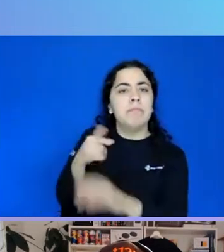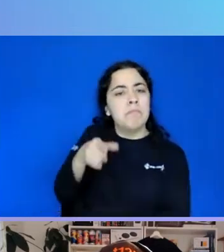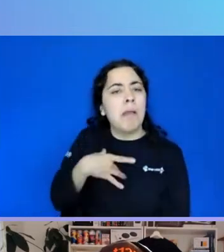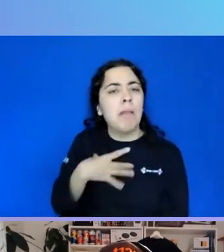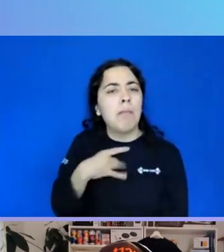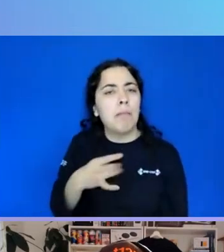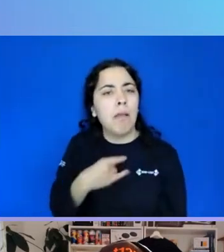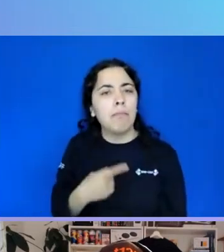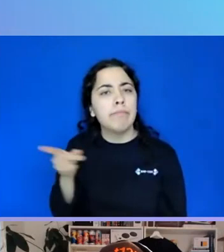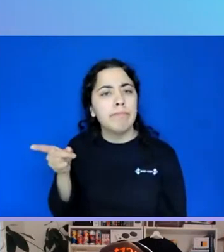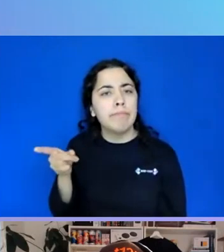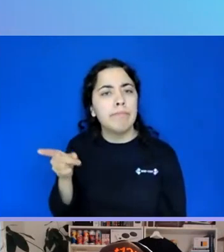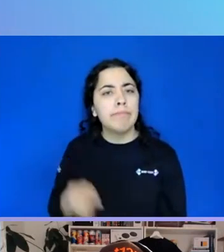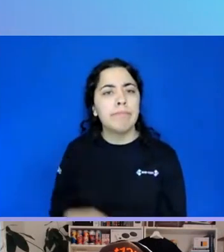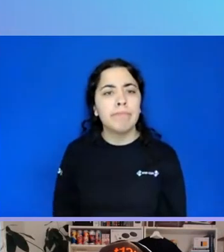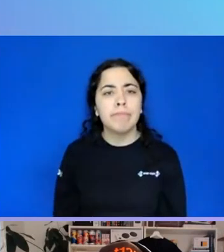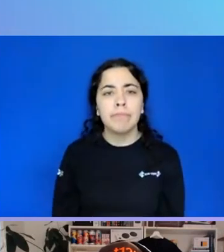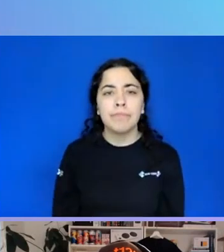one.